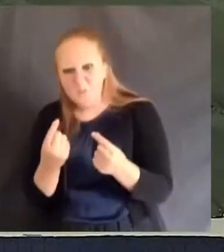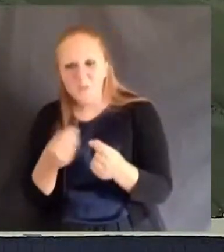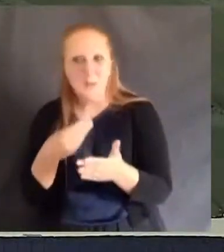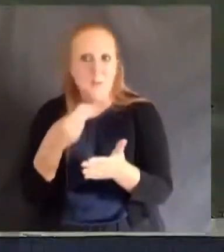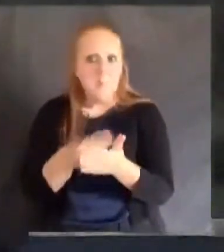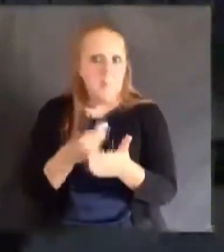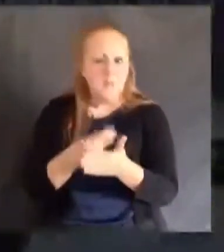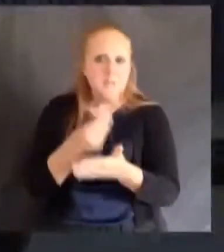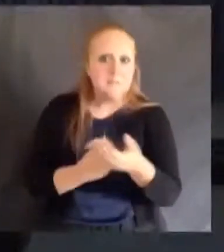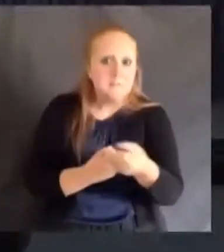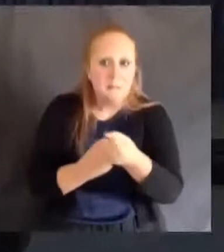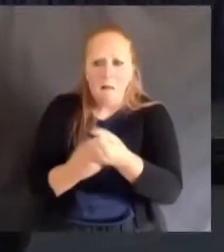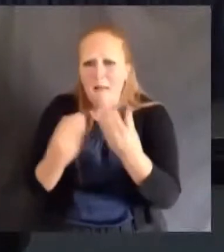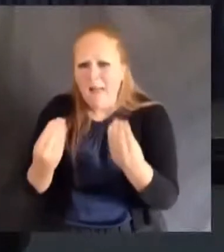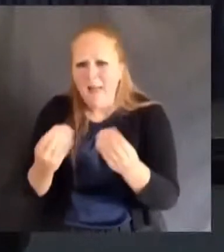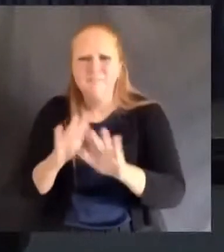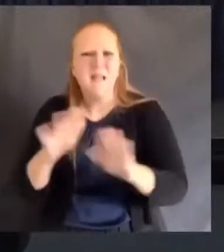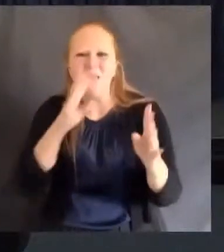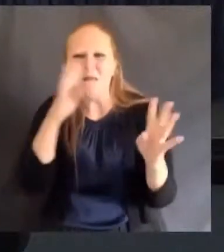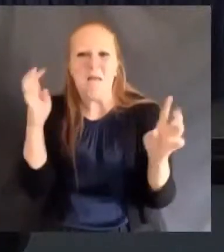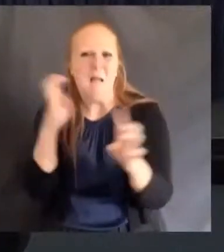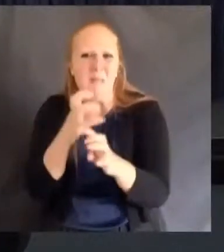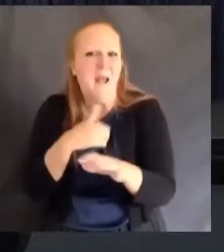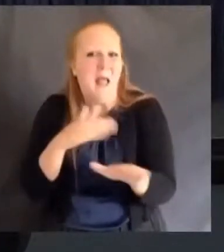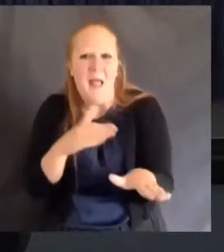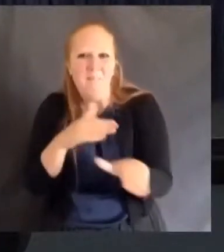that's it's too complicated. I'm leaving.